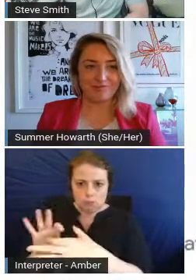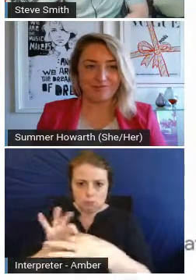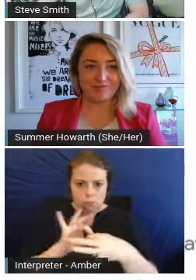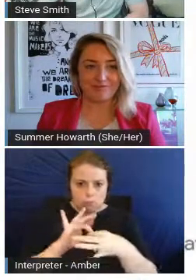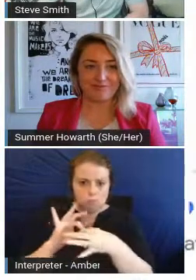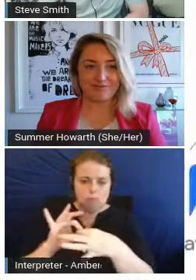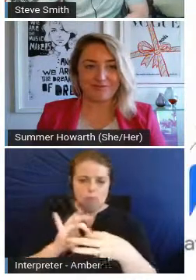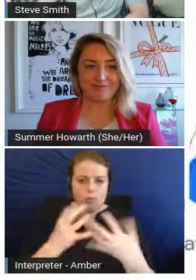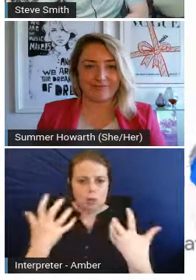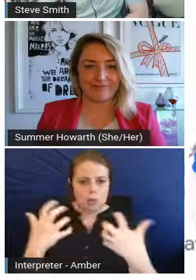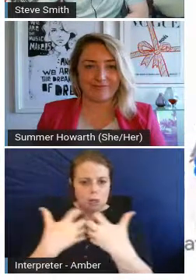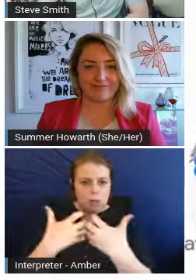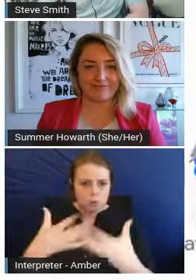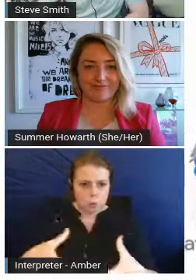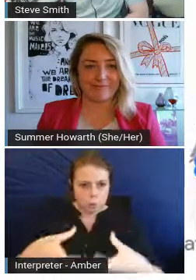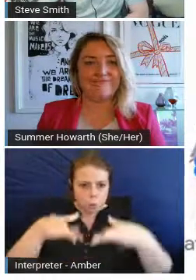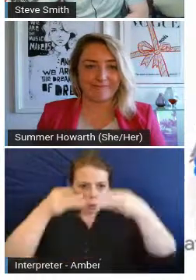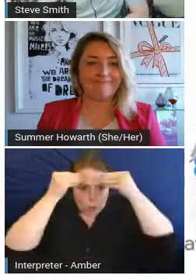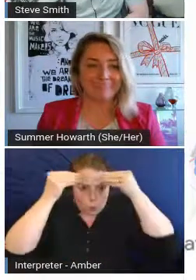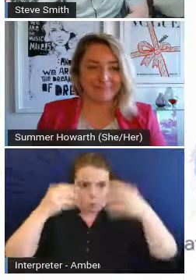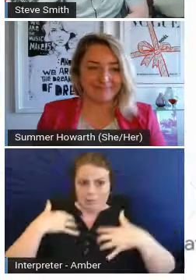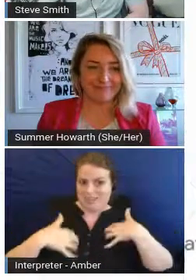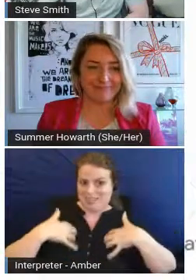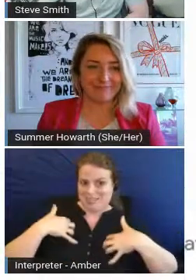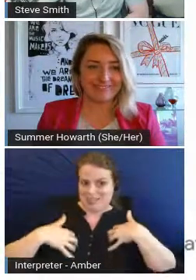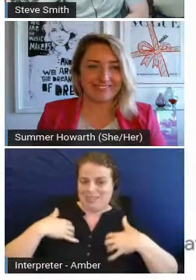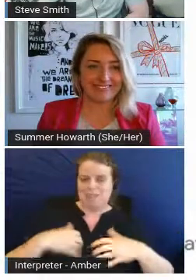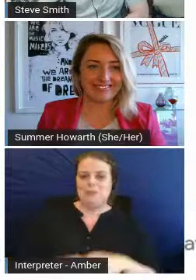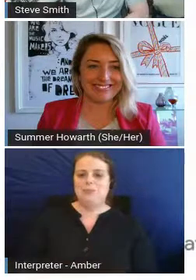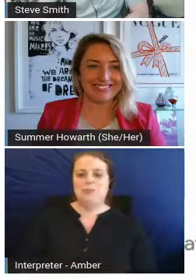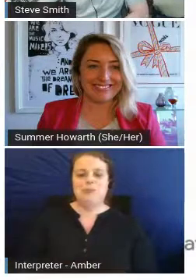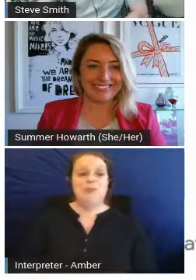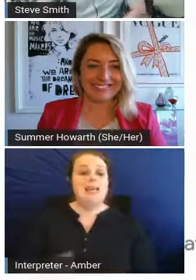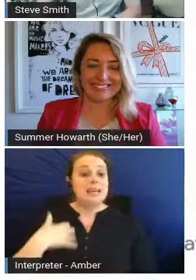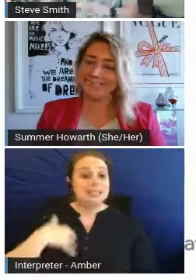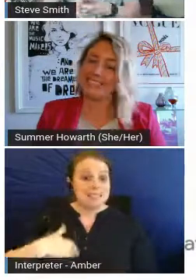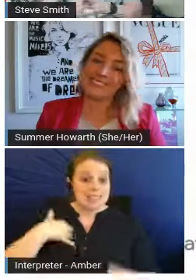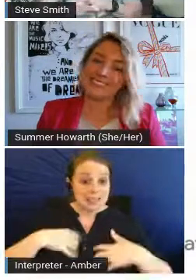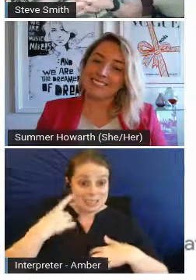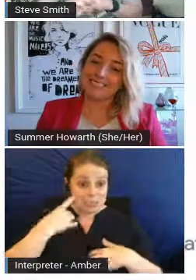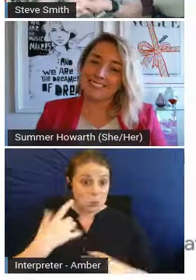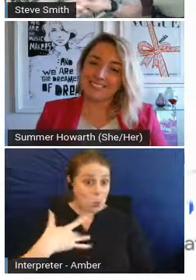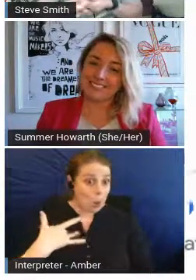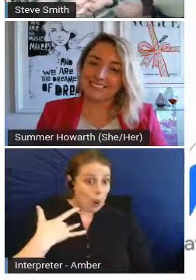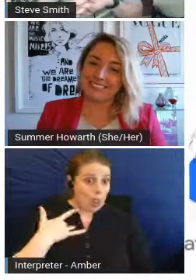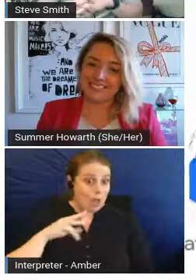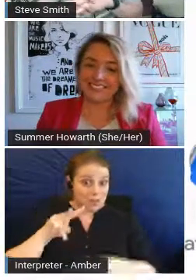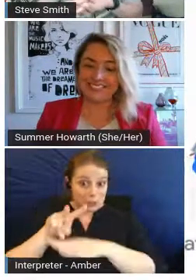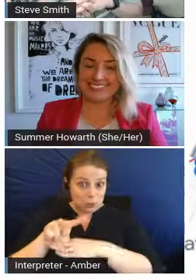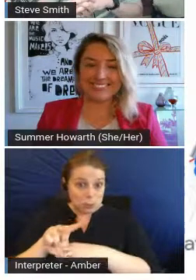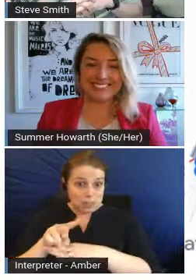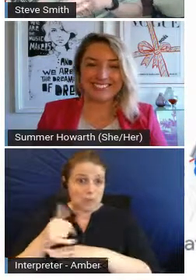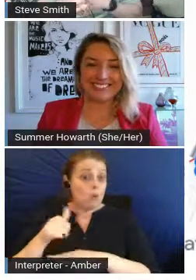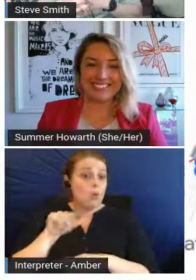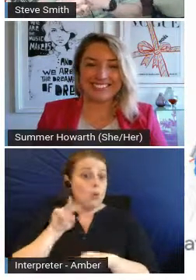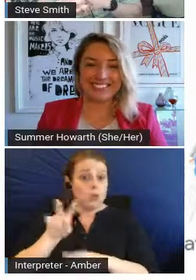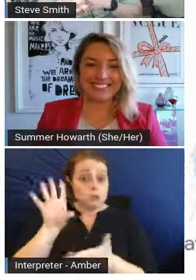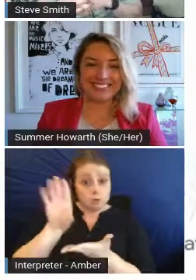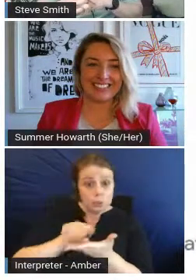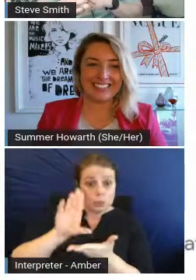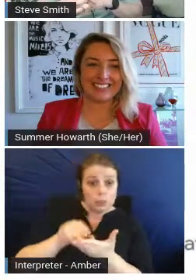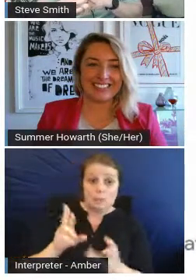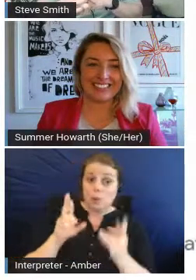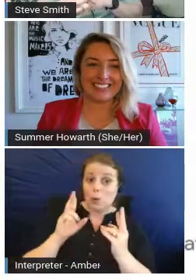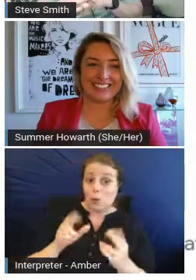excited to do that. We will look forward to seeing you live in 2 weeks, or if you're watching the recordings, we hope it was